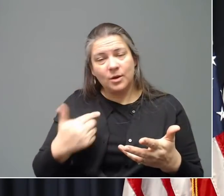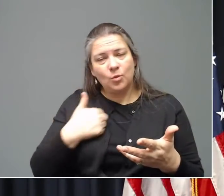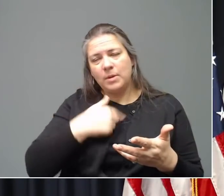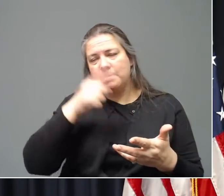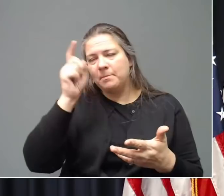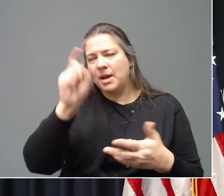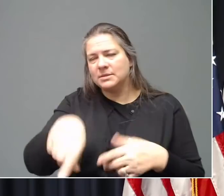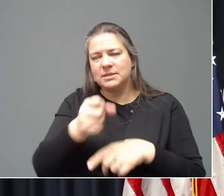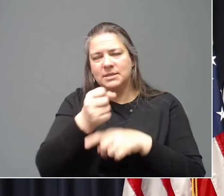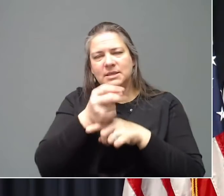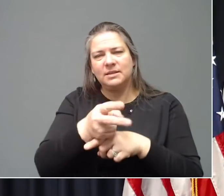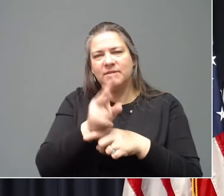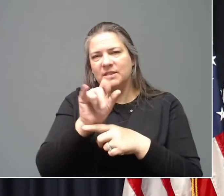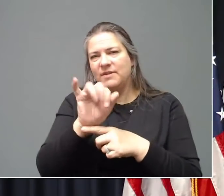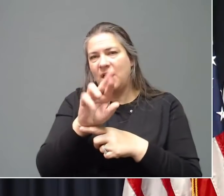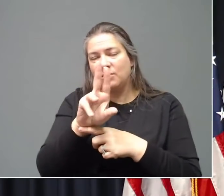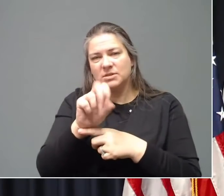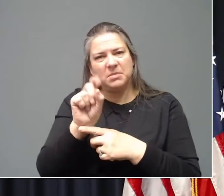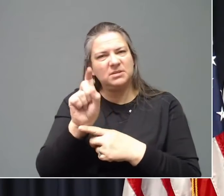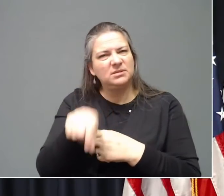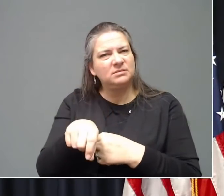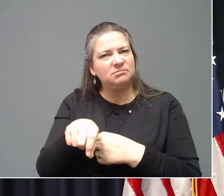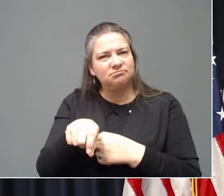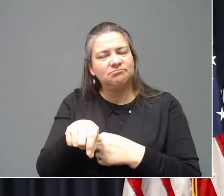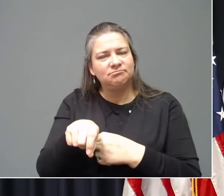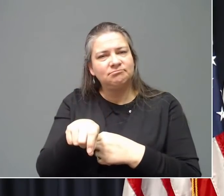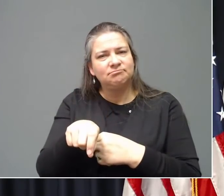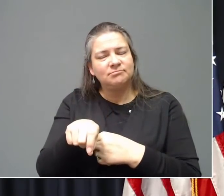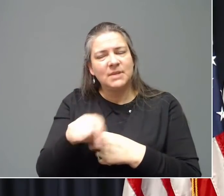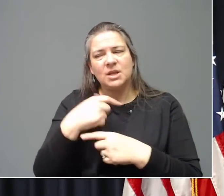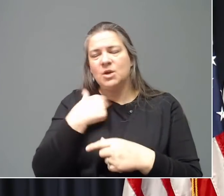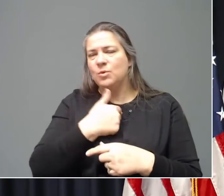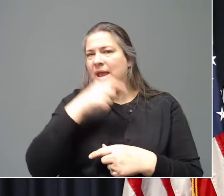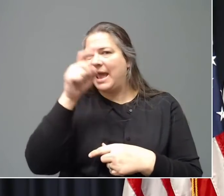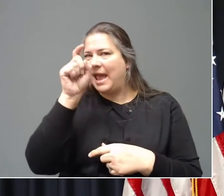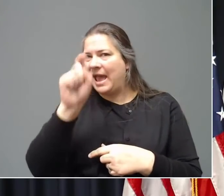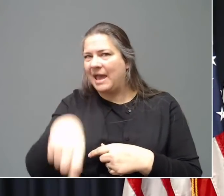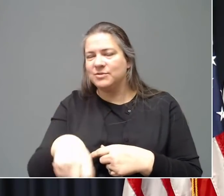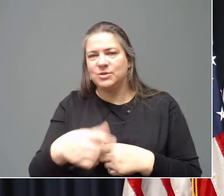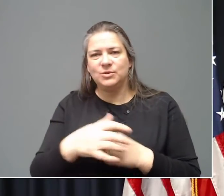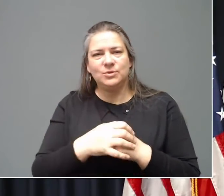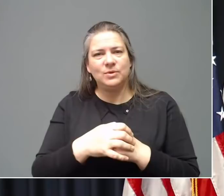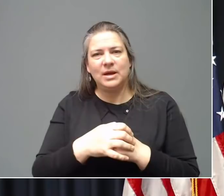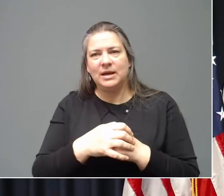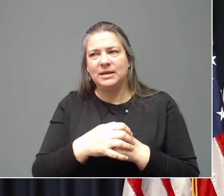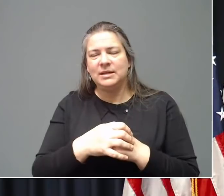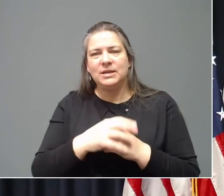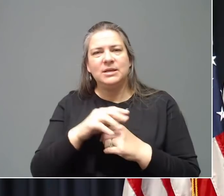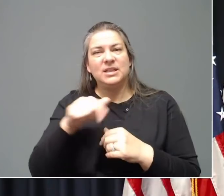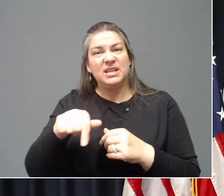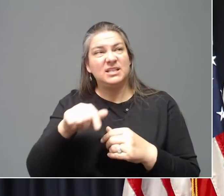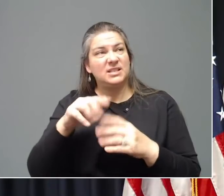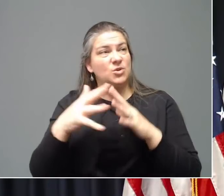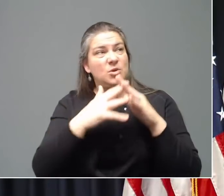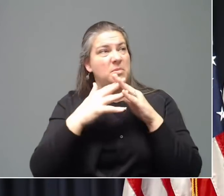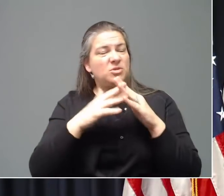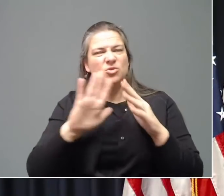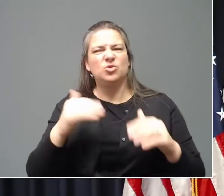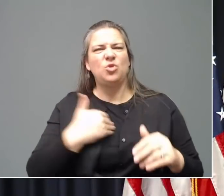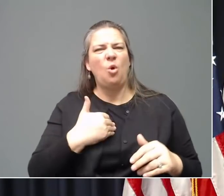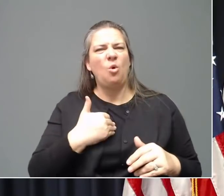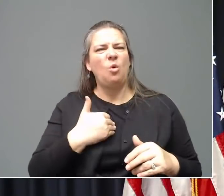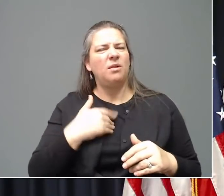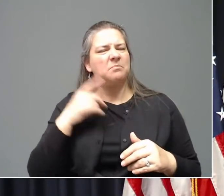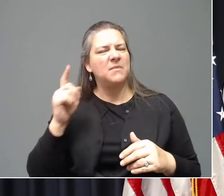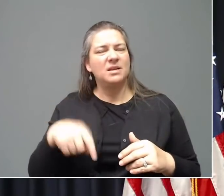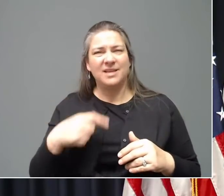virus, but we've also got to restore the soul of this country. Never thought I'd see Americans attack